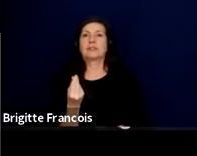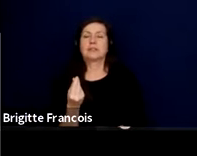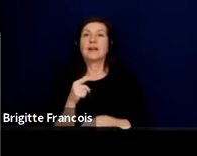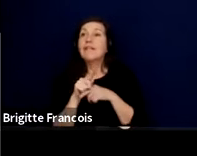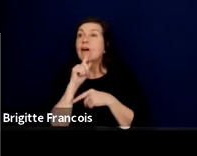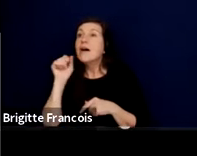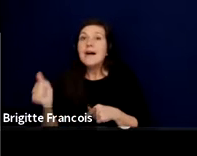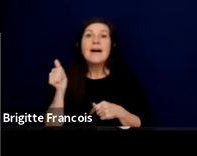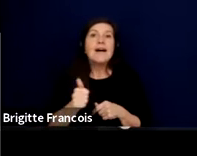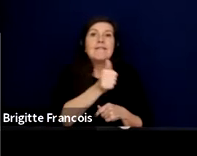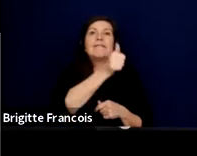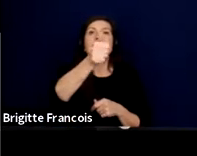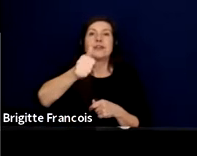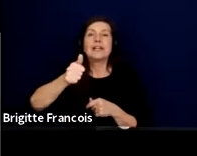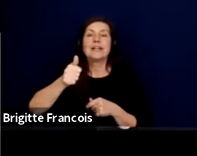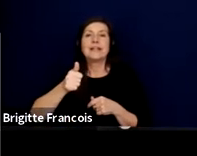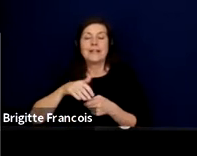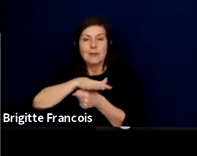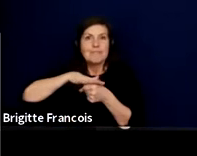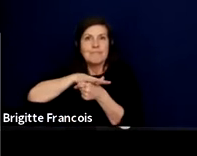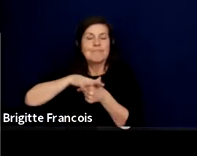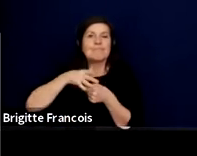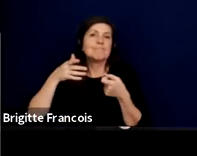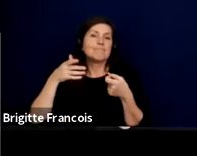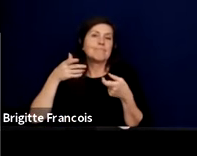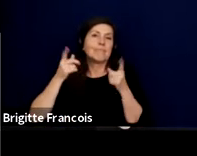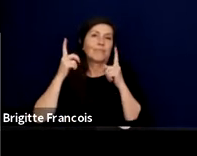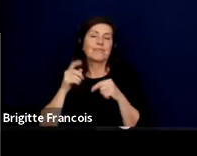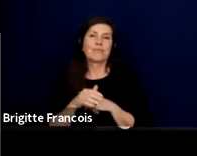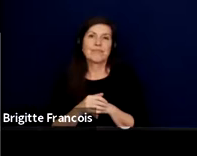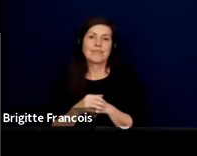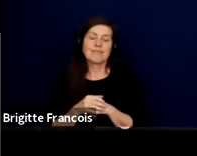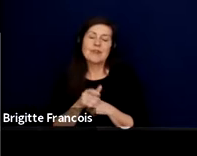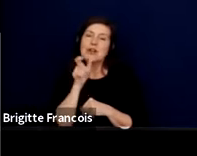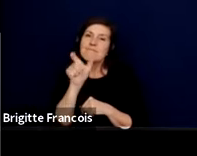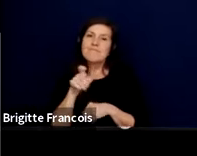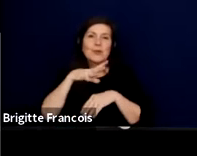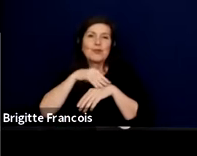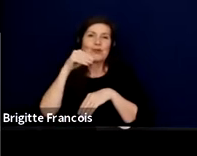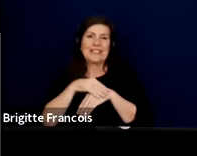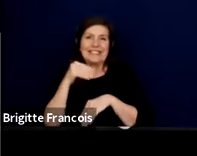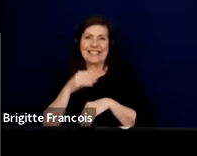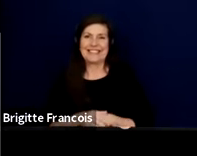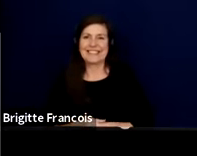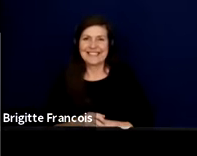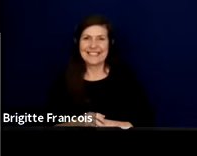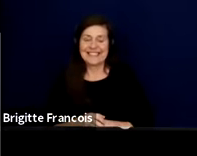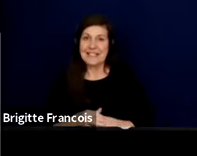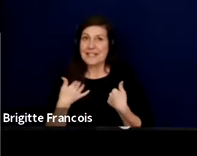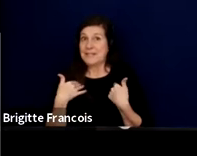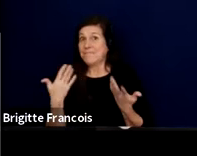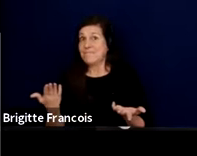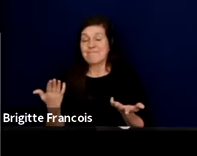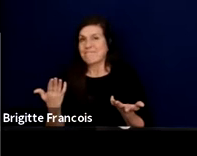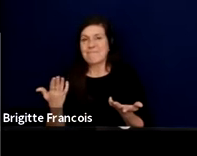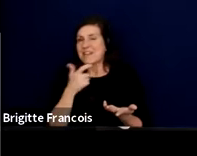municipality, like we call it förvaltning in Swedish. I have no clue what